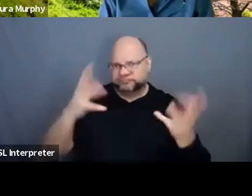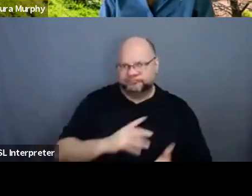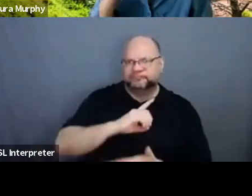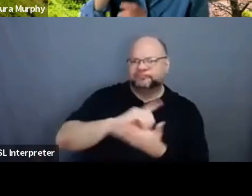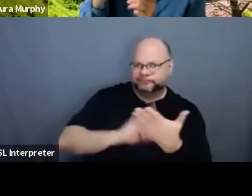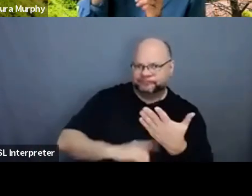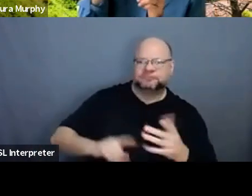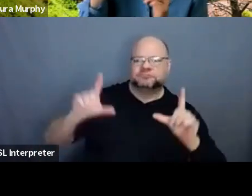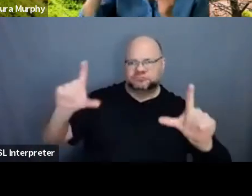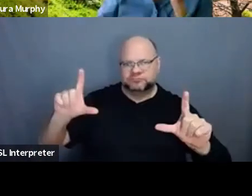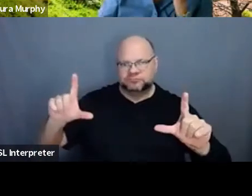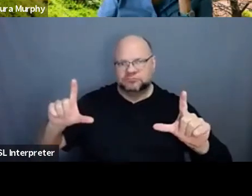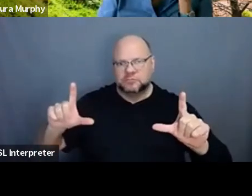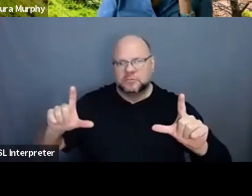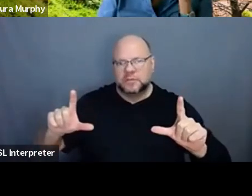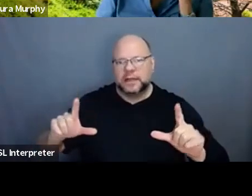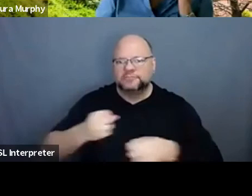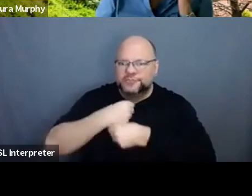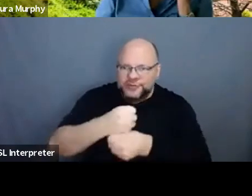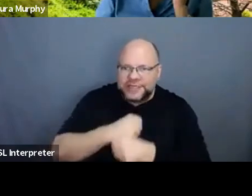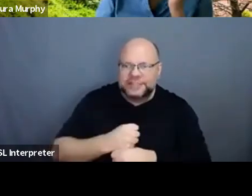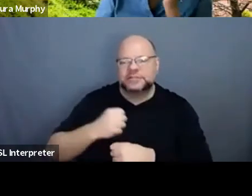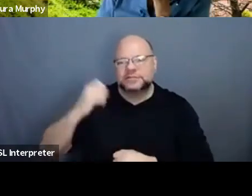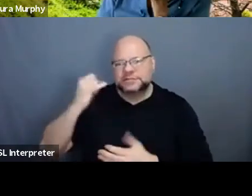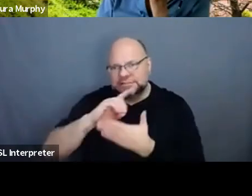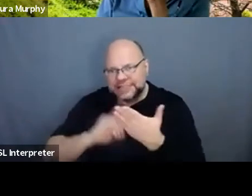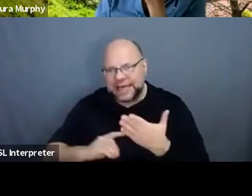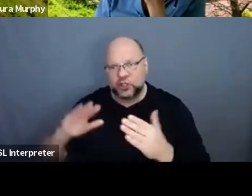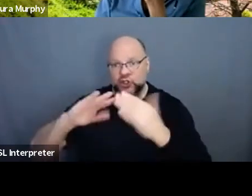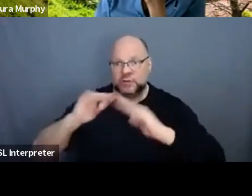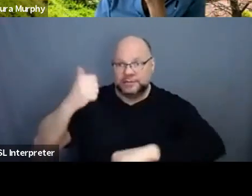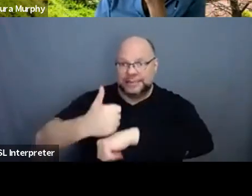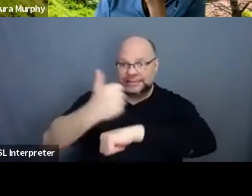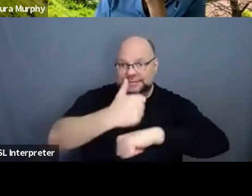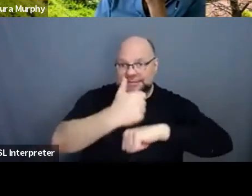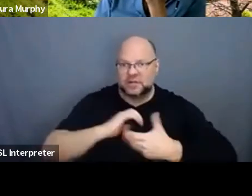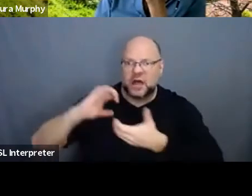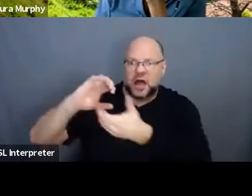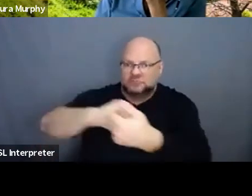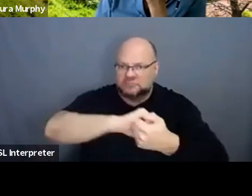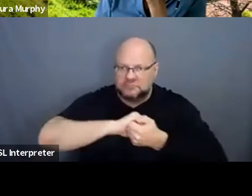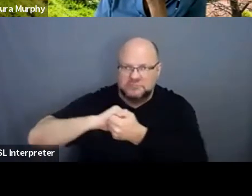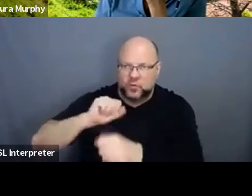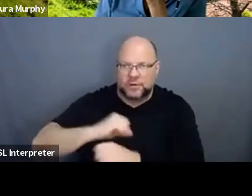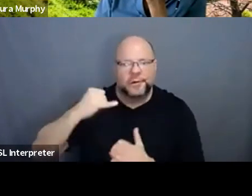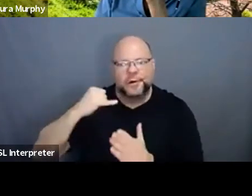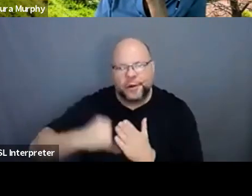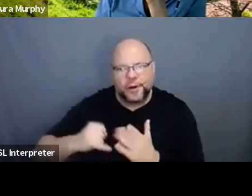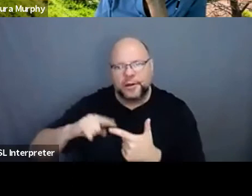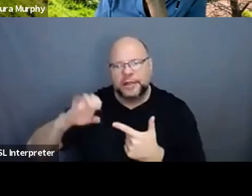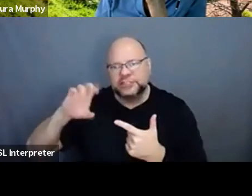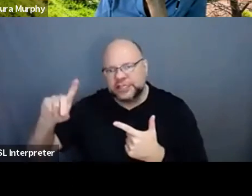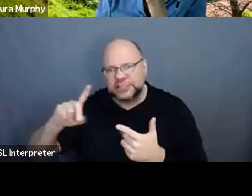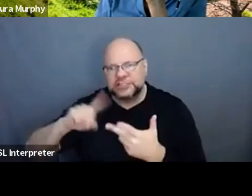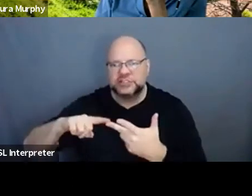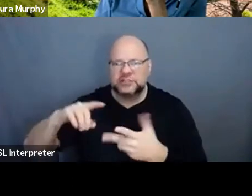in co-creation and co-design that have been based in community-based and collaborative works in art and education and social